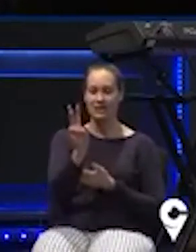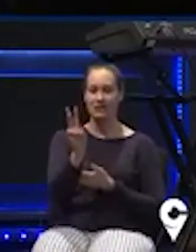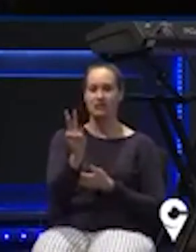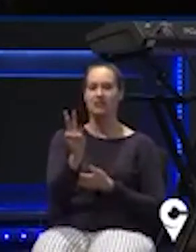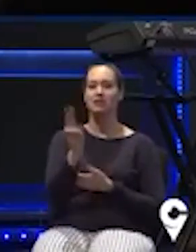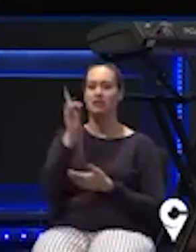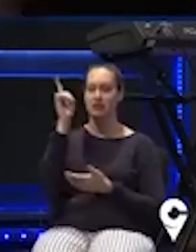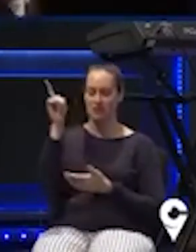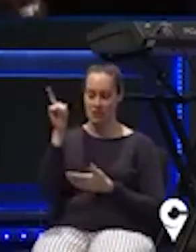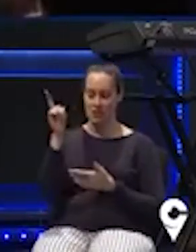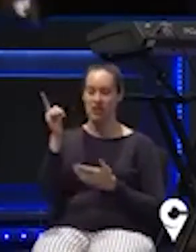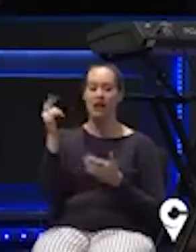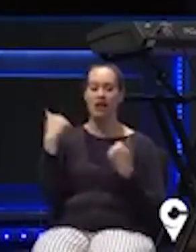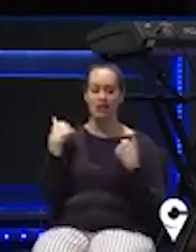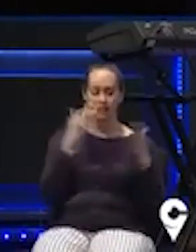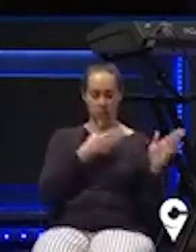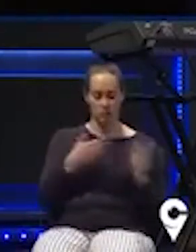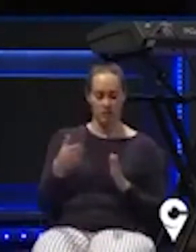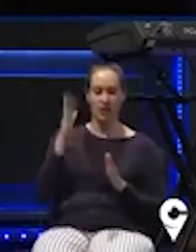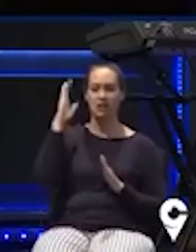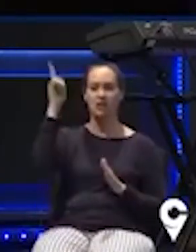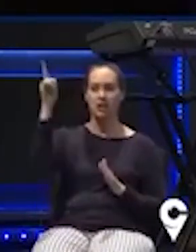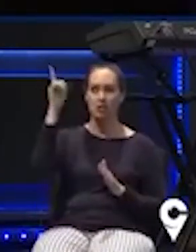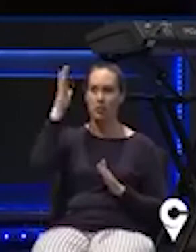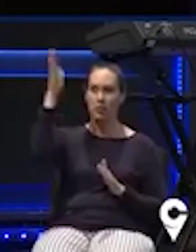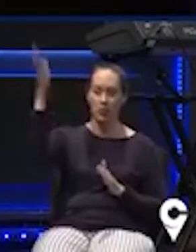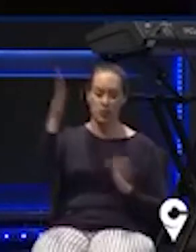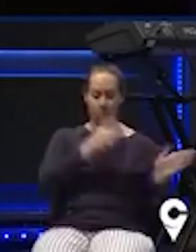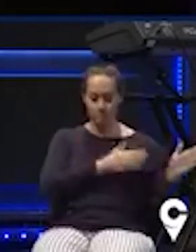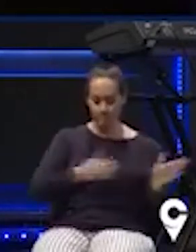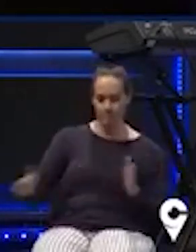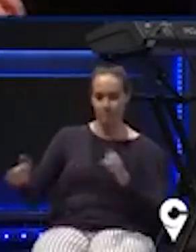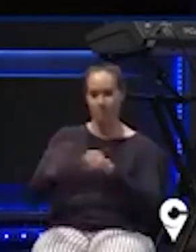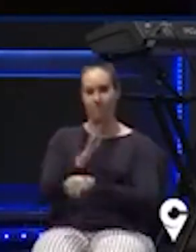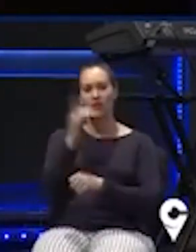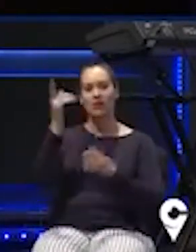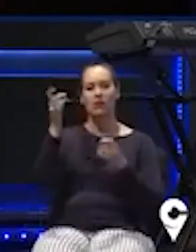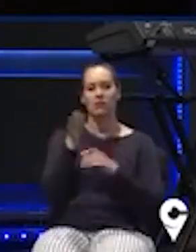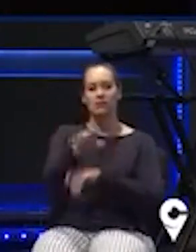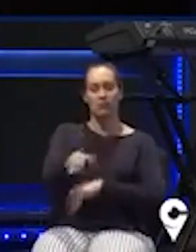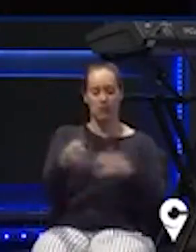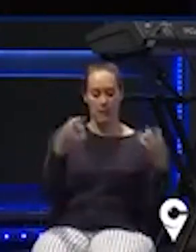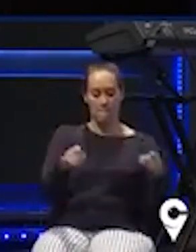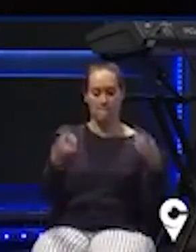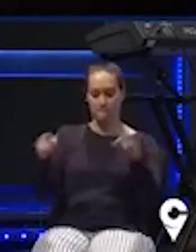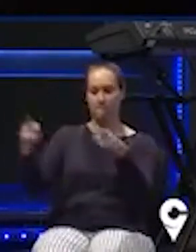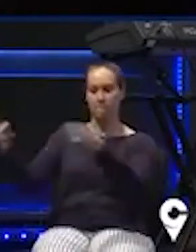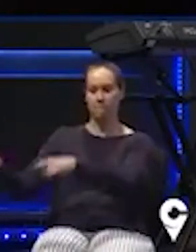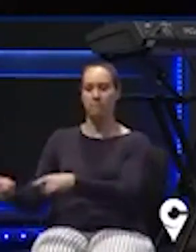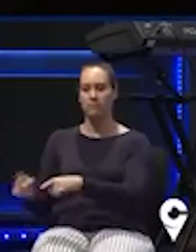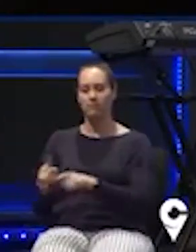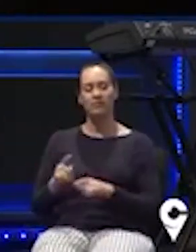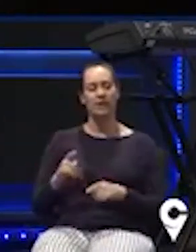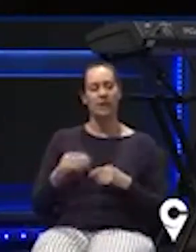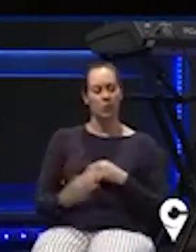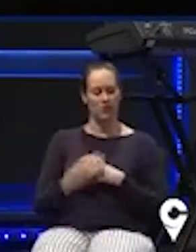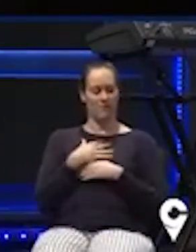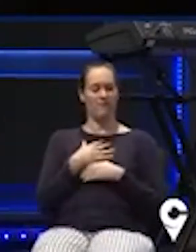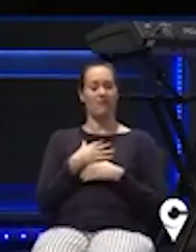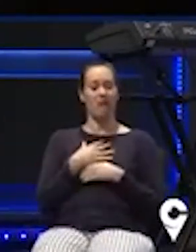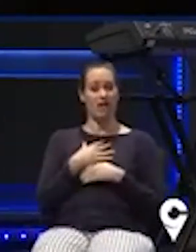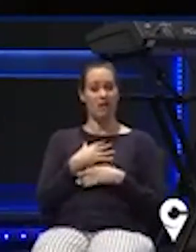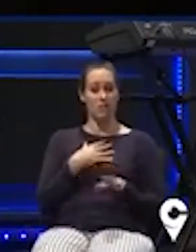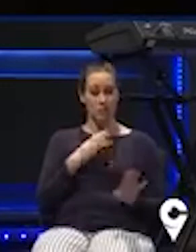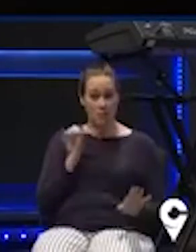he has started in me. So no matter what somebody else says about me, it may affect me, but it doesn't determine me, because